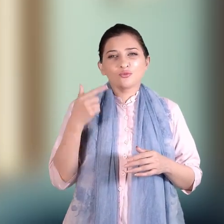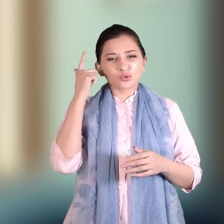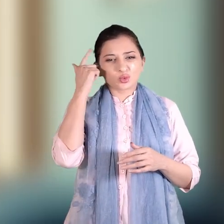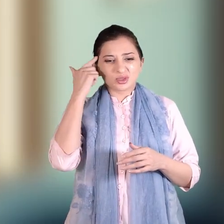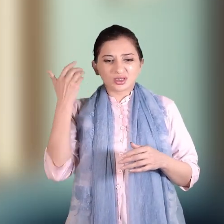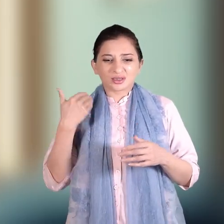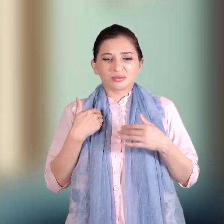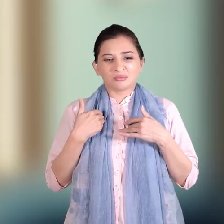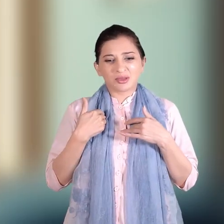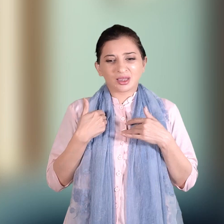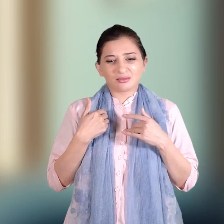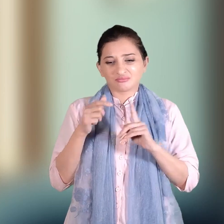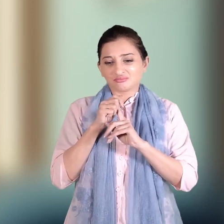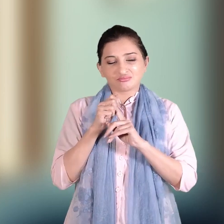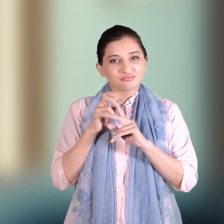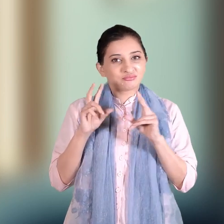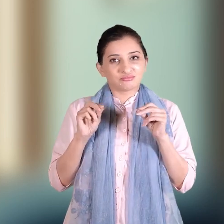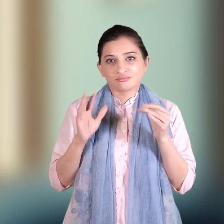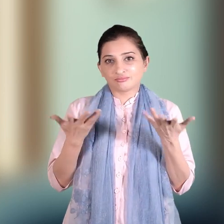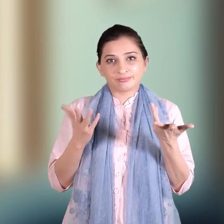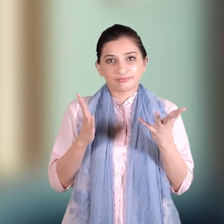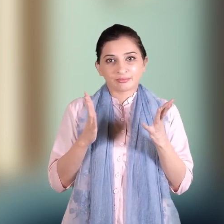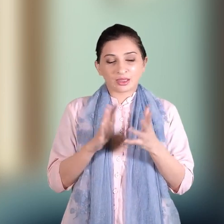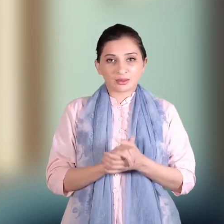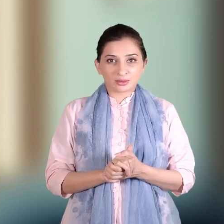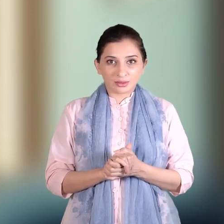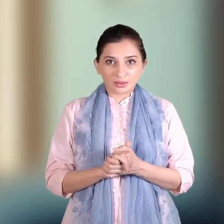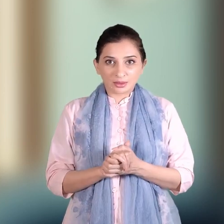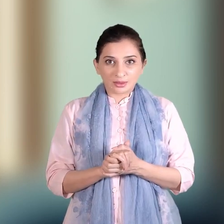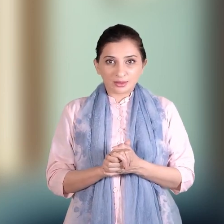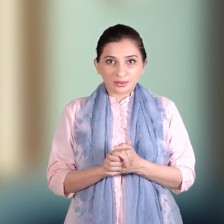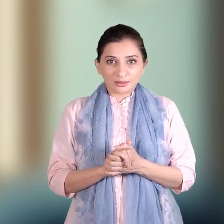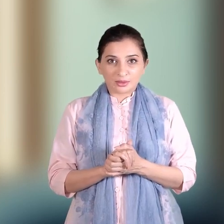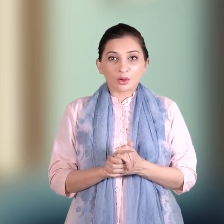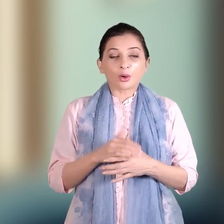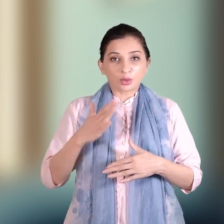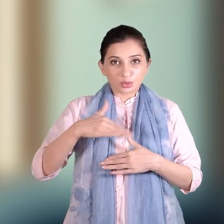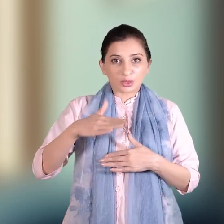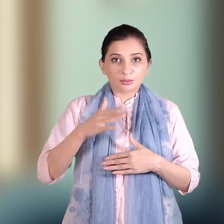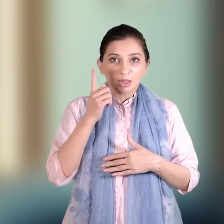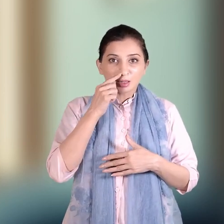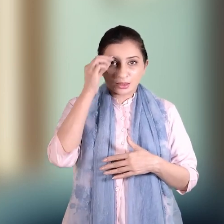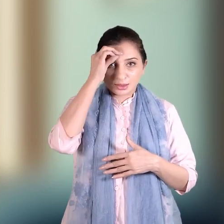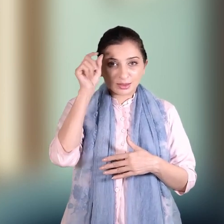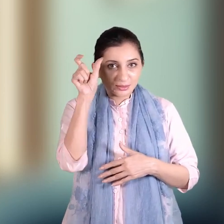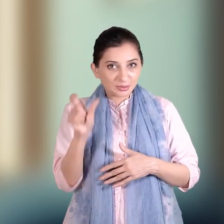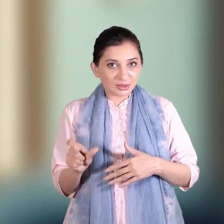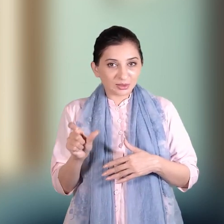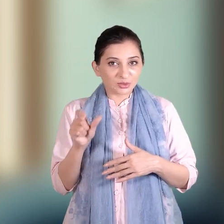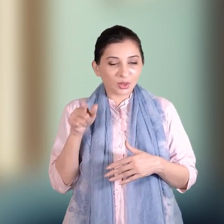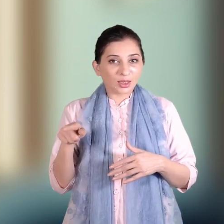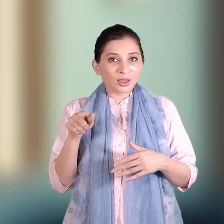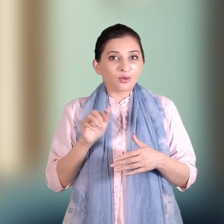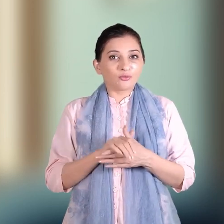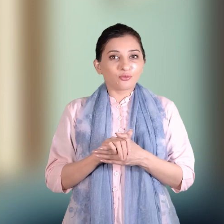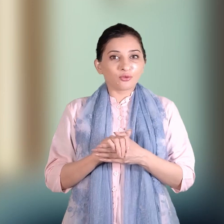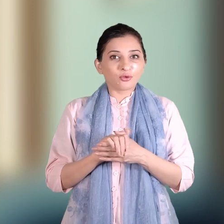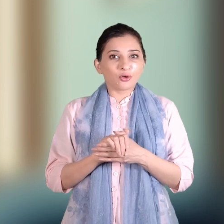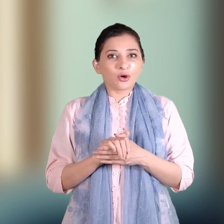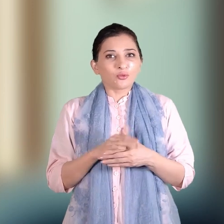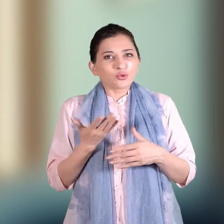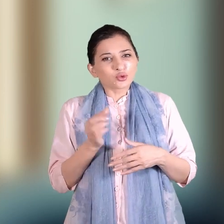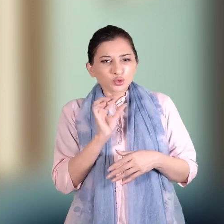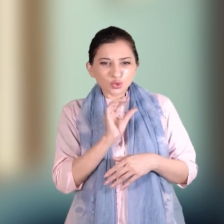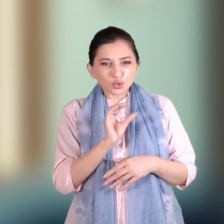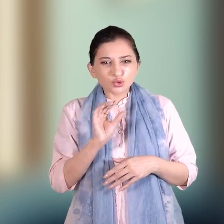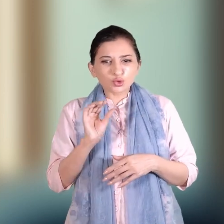secondary in this particular instance. And so during this time, what happens is that mothers, even for like